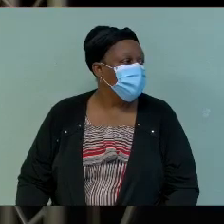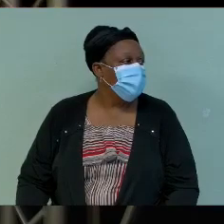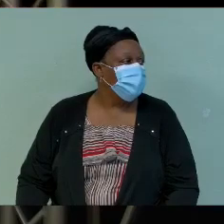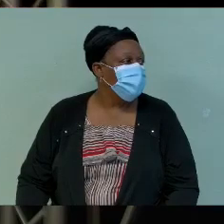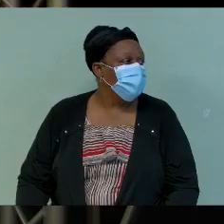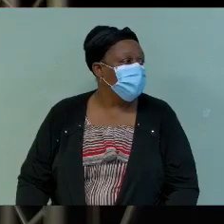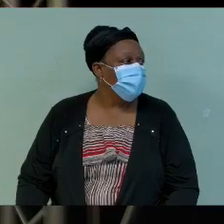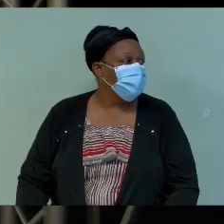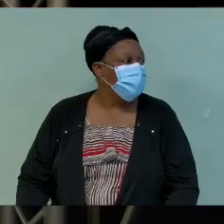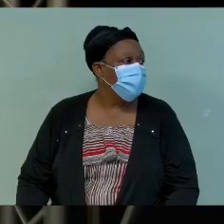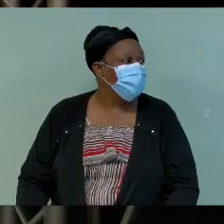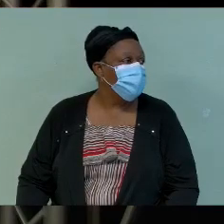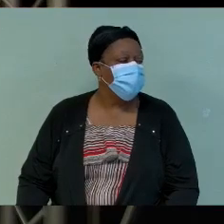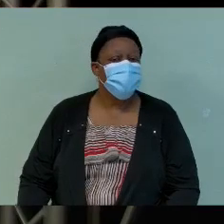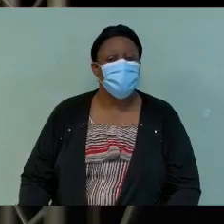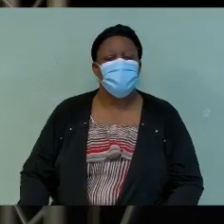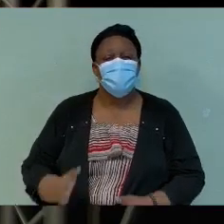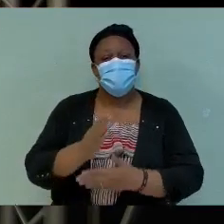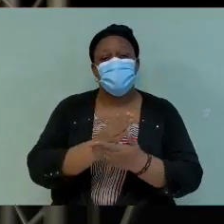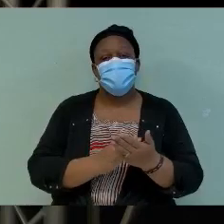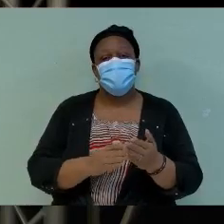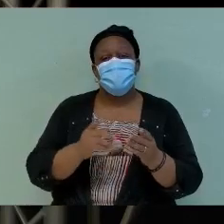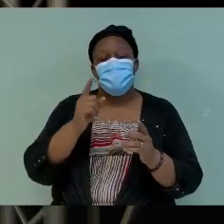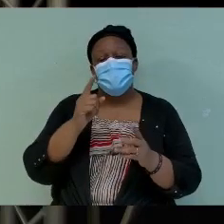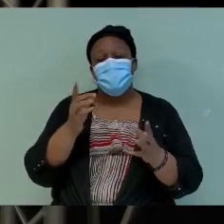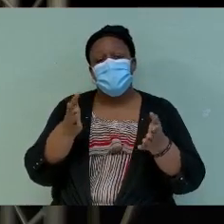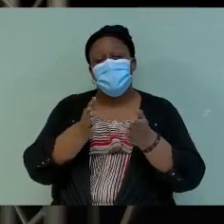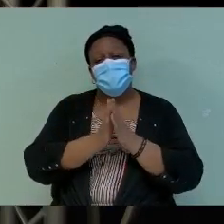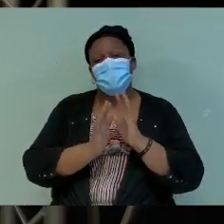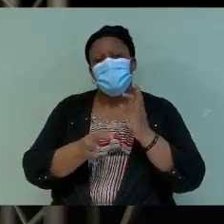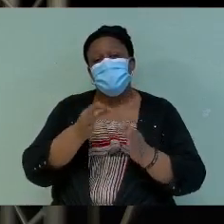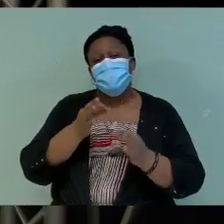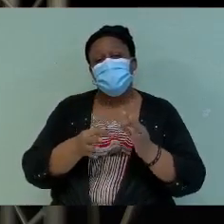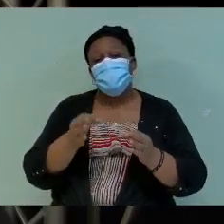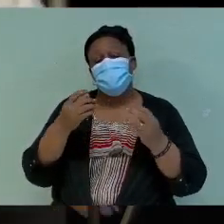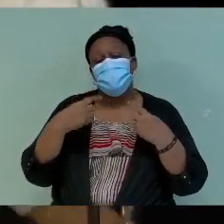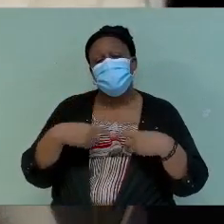their mental and physical health.